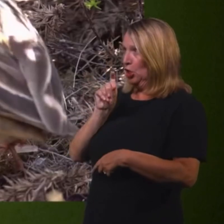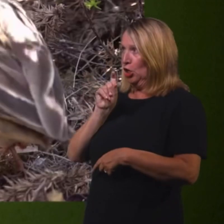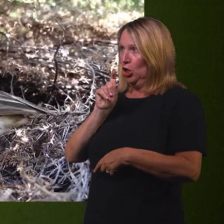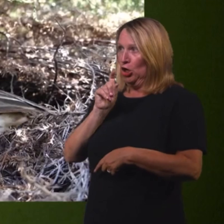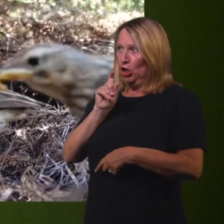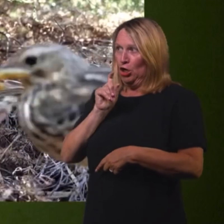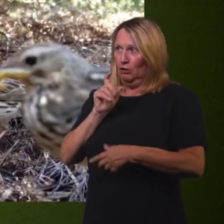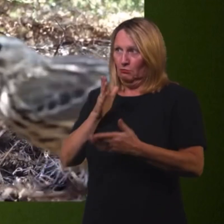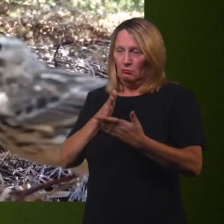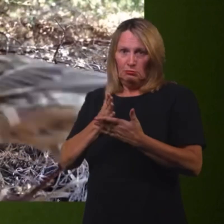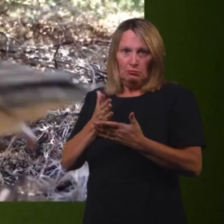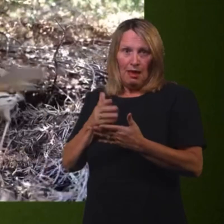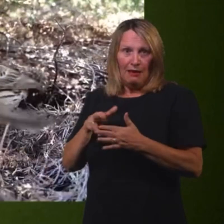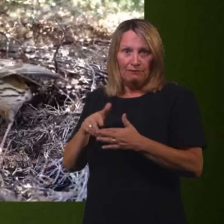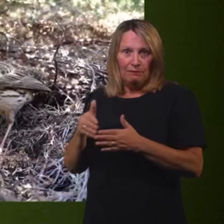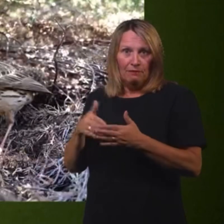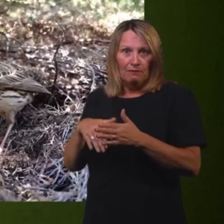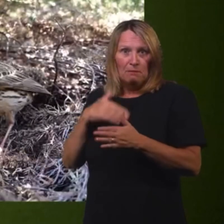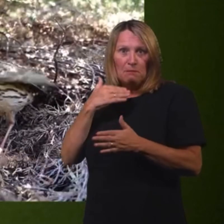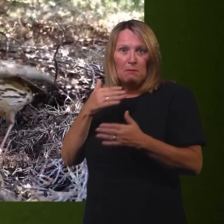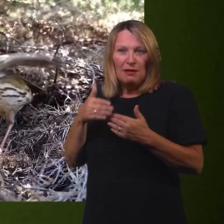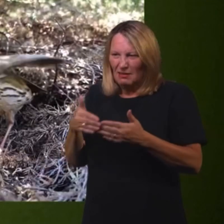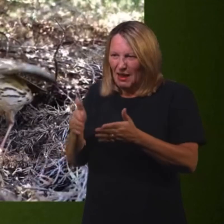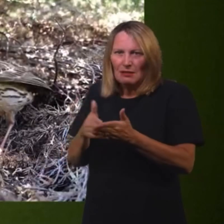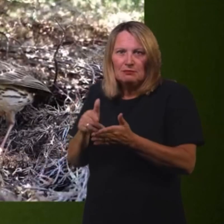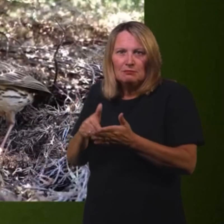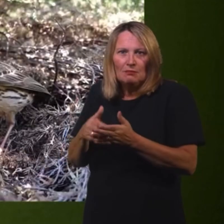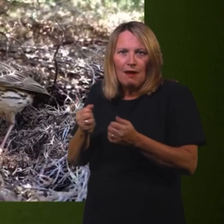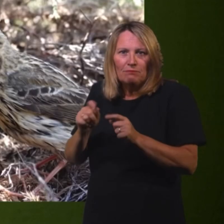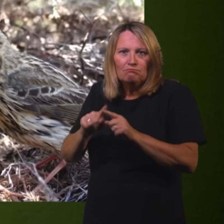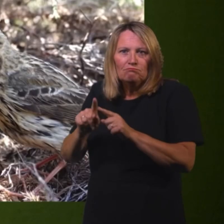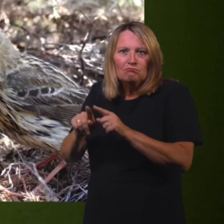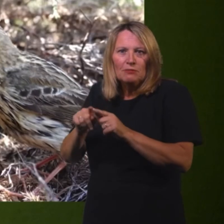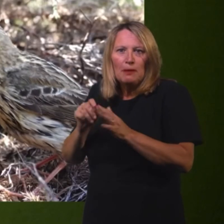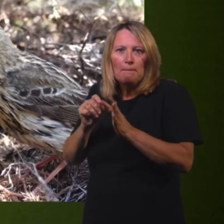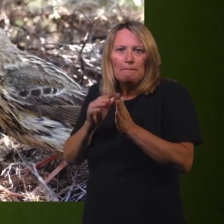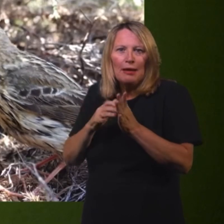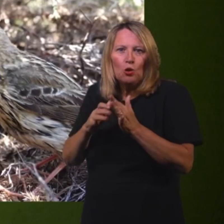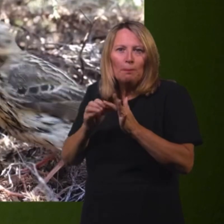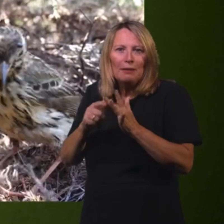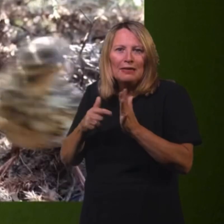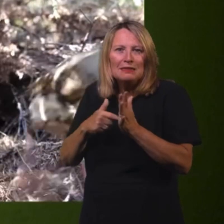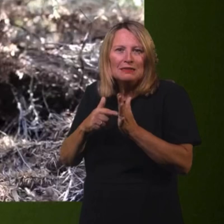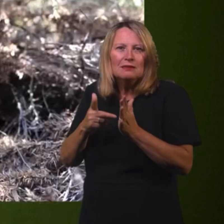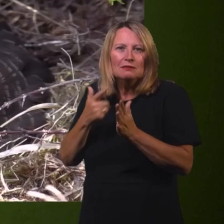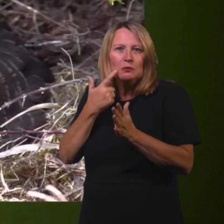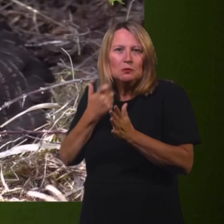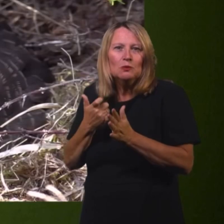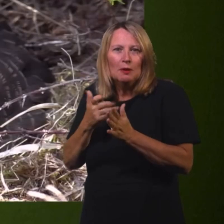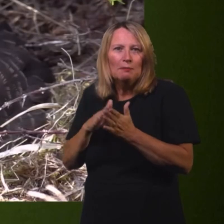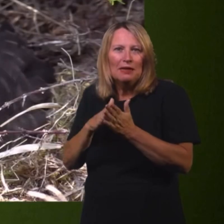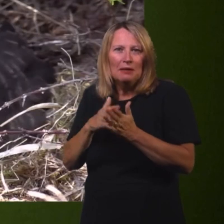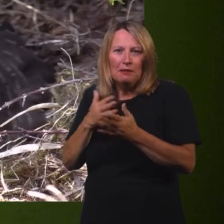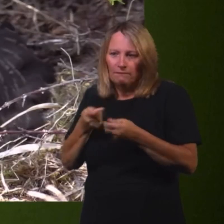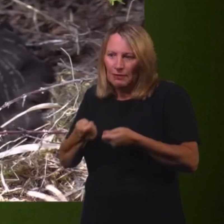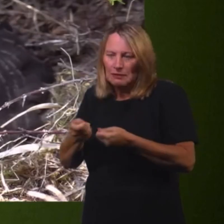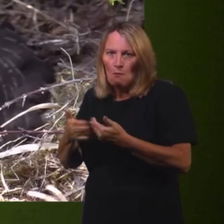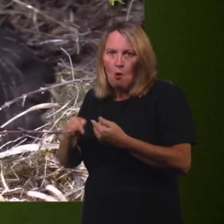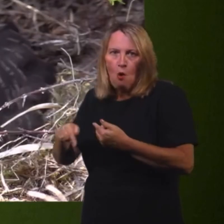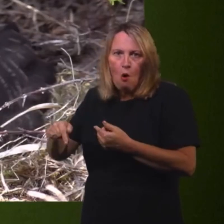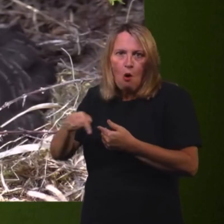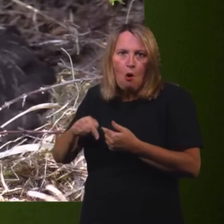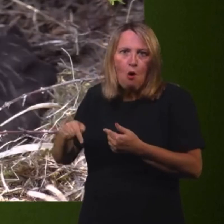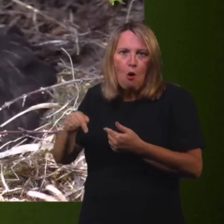stimuli, in the sense that obviously if there were a nest full of meadow pipit youngsters, that would be a bigger area of mouths to